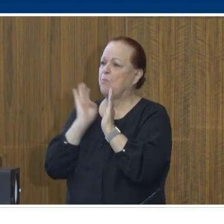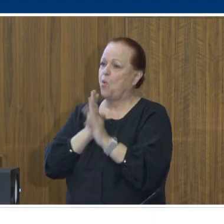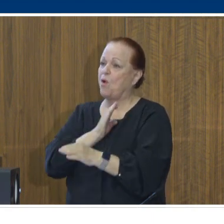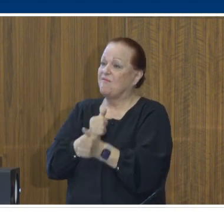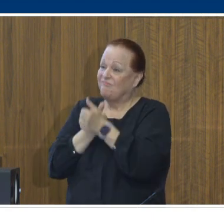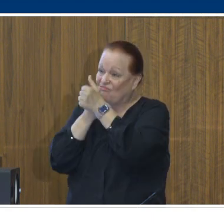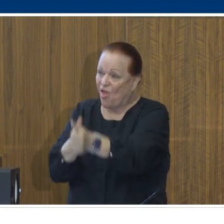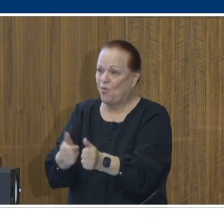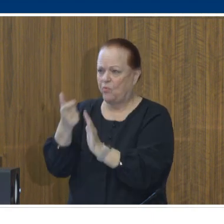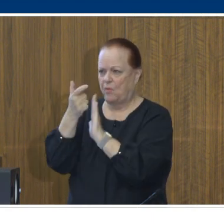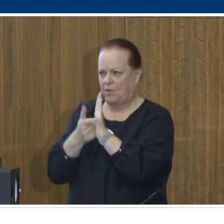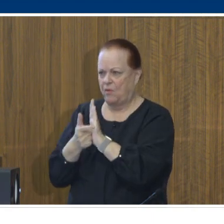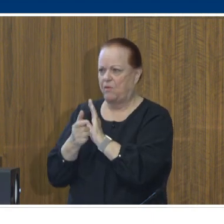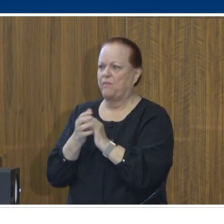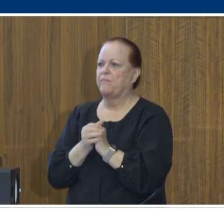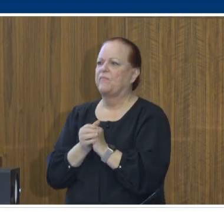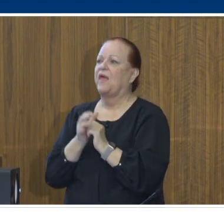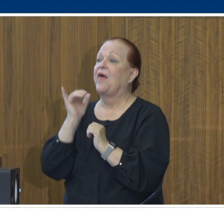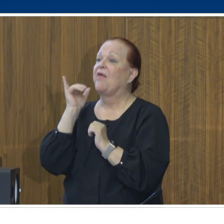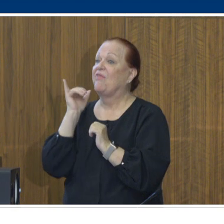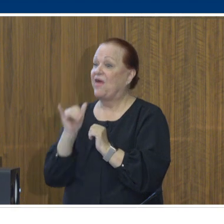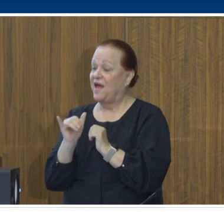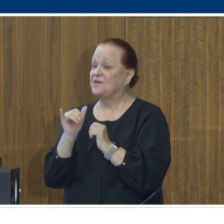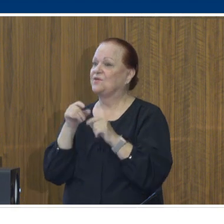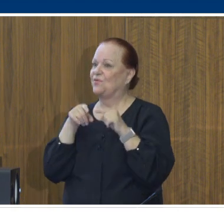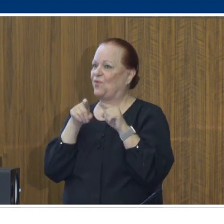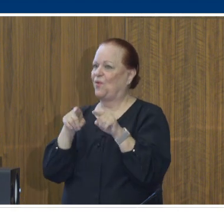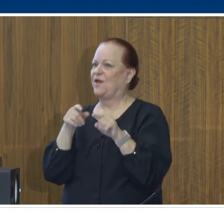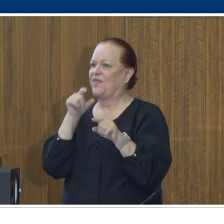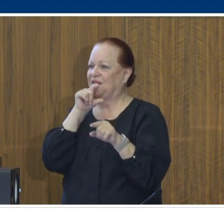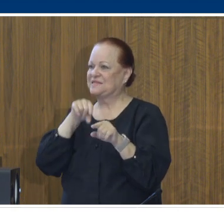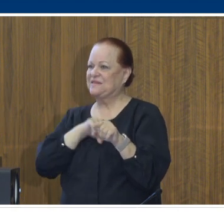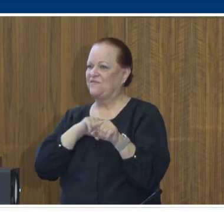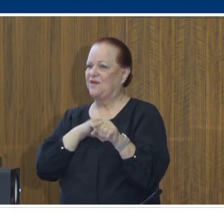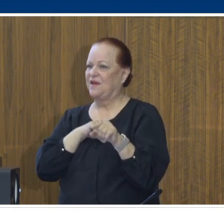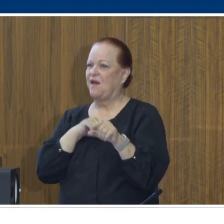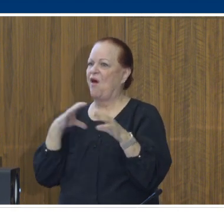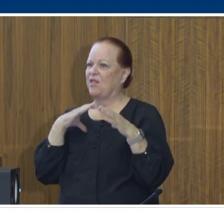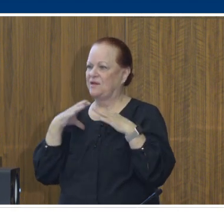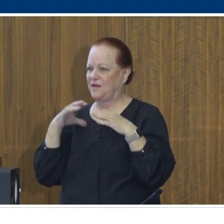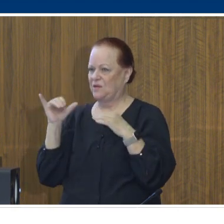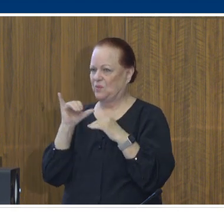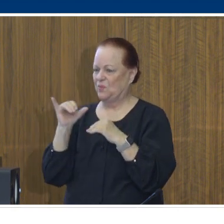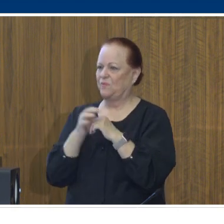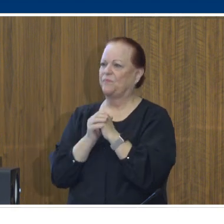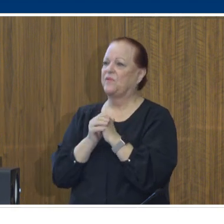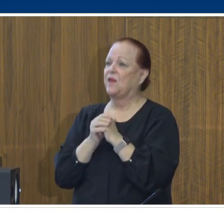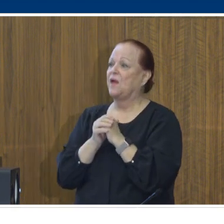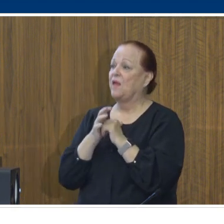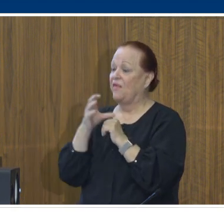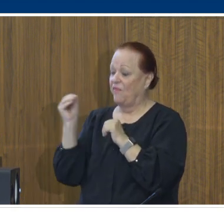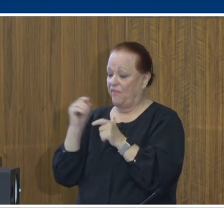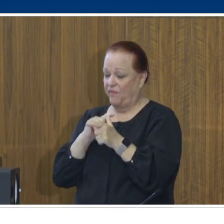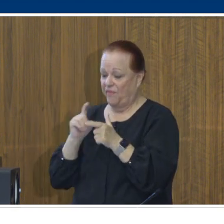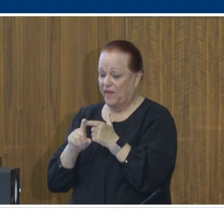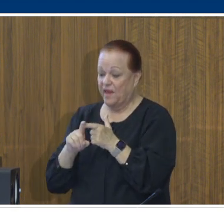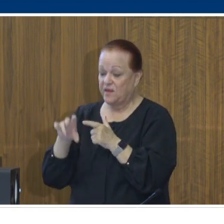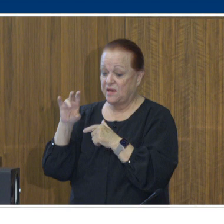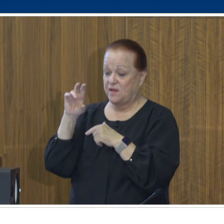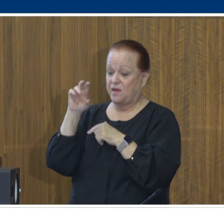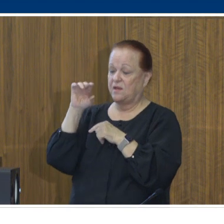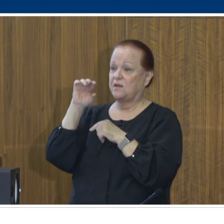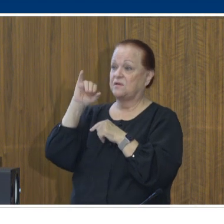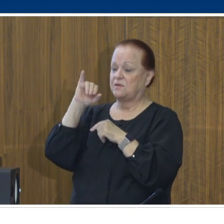into account the Thanksgiving holiday. Then on December 7th, the board will consider the first reading of